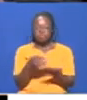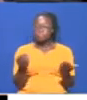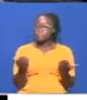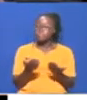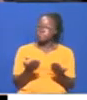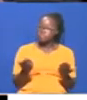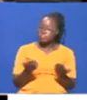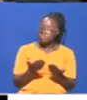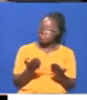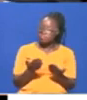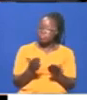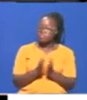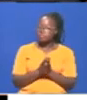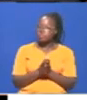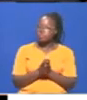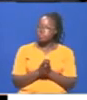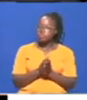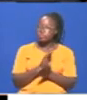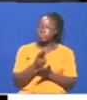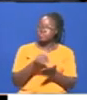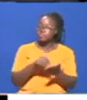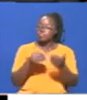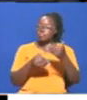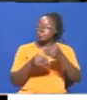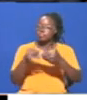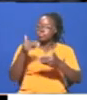this facility be constructed?